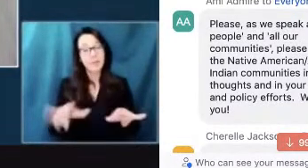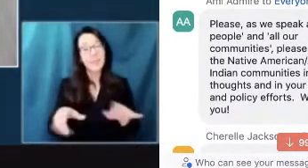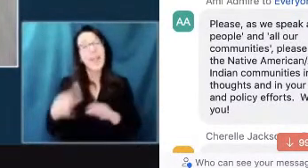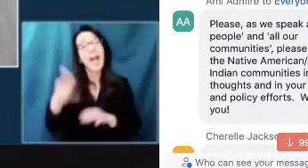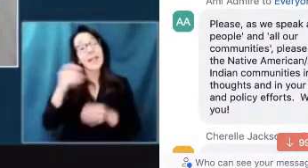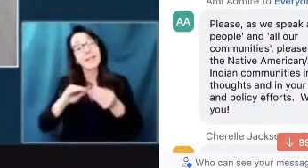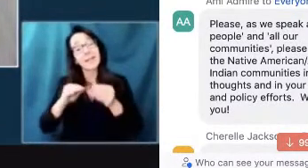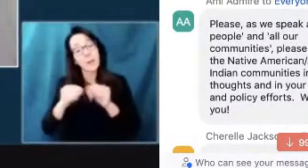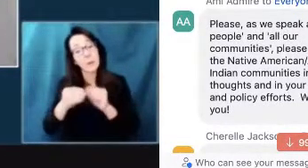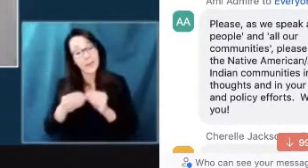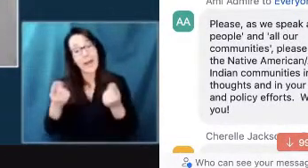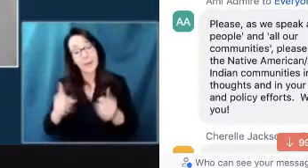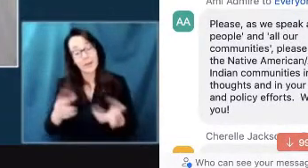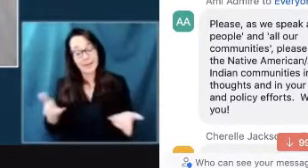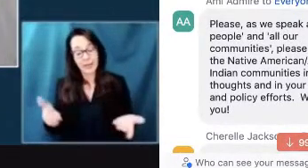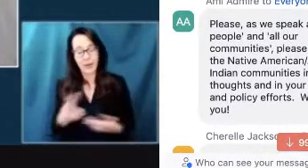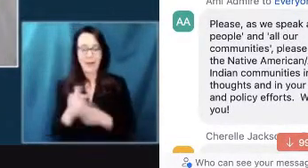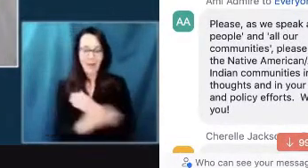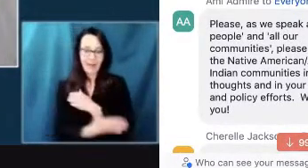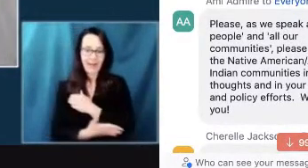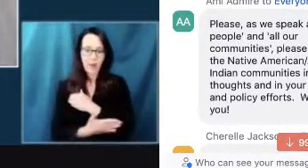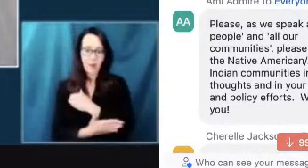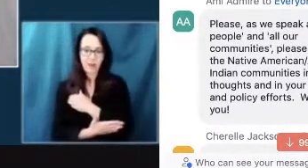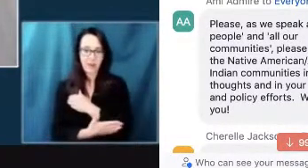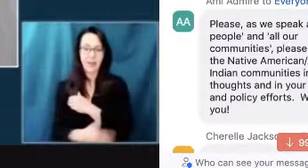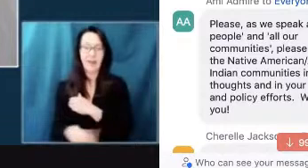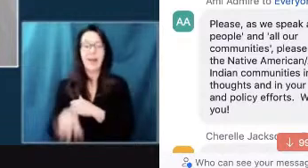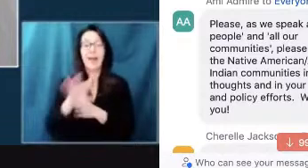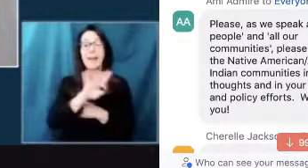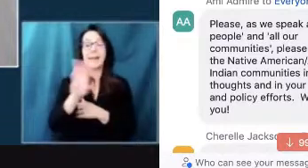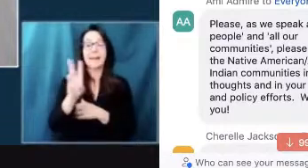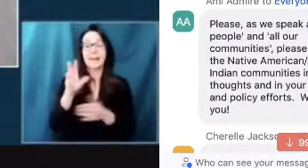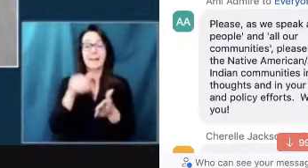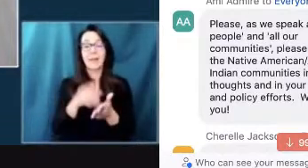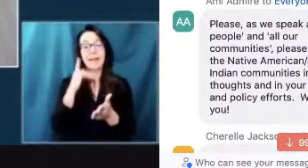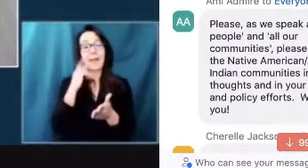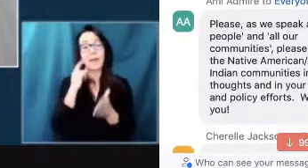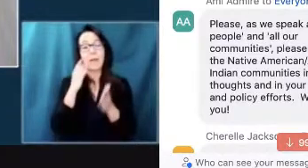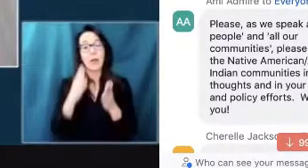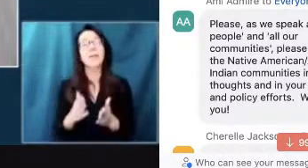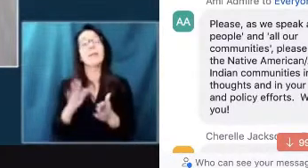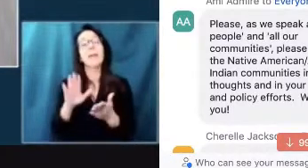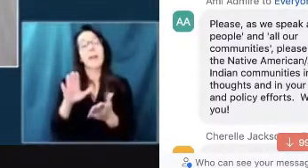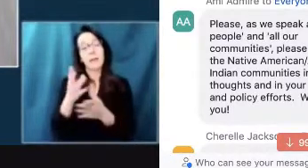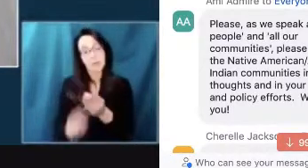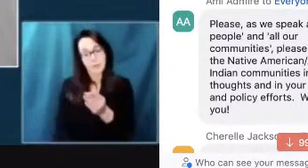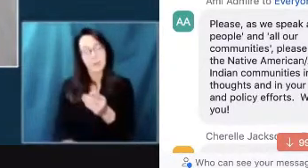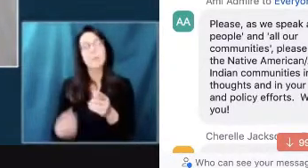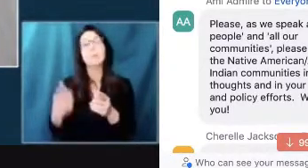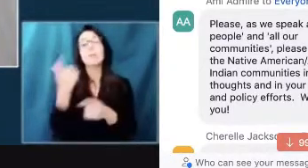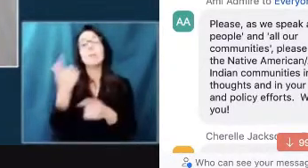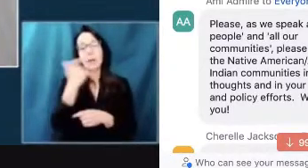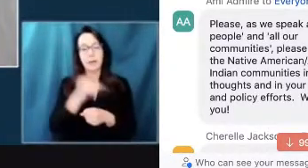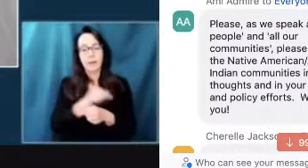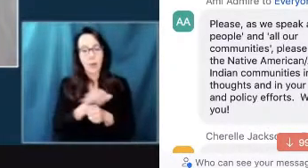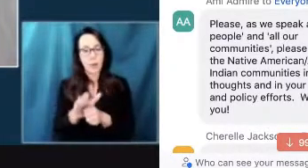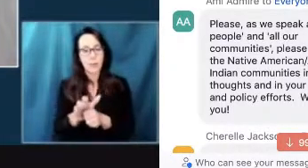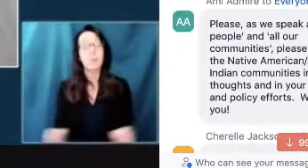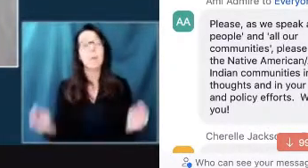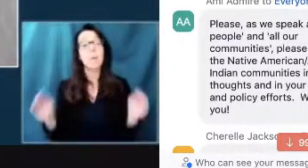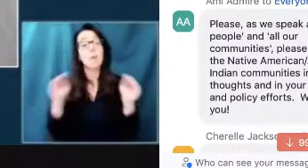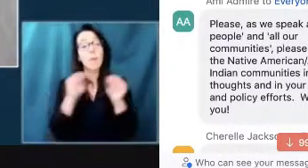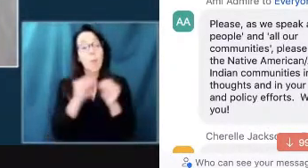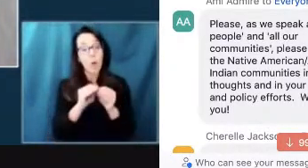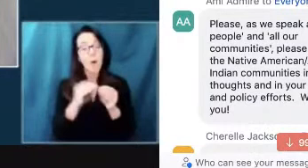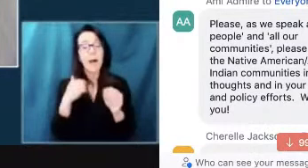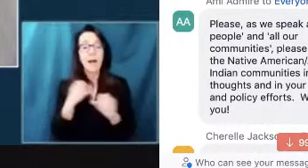County. Over 86,000 Californians have lost their lives to COVID, and so many more have been impacted by the